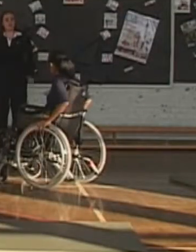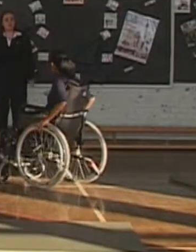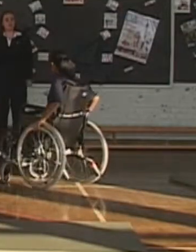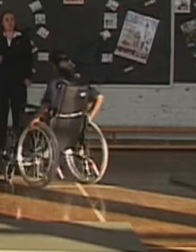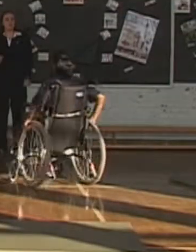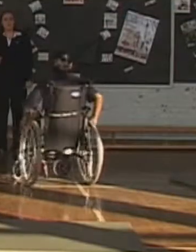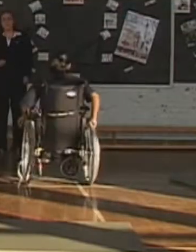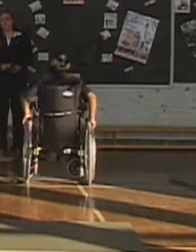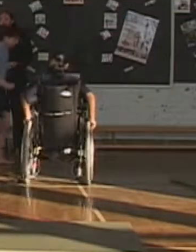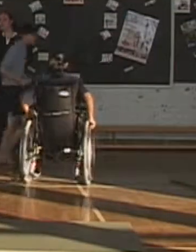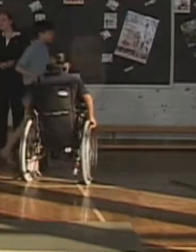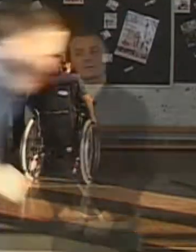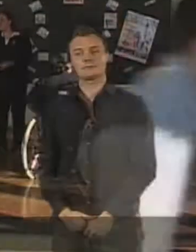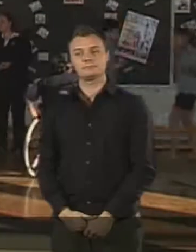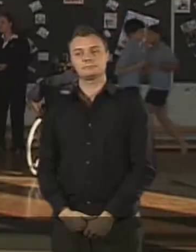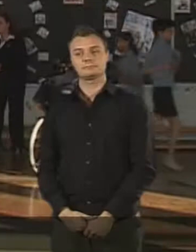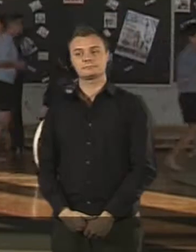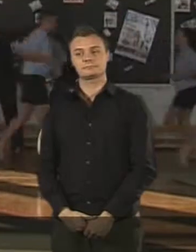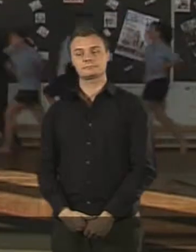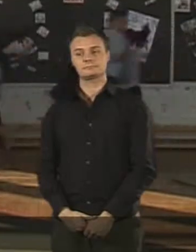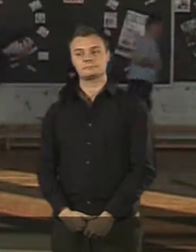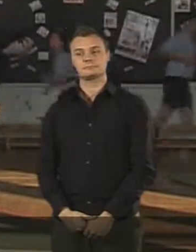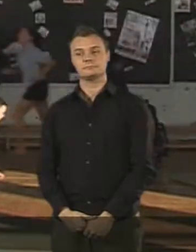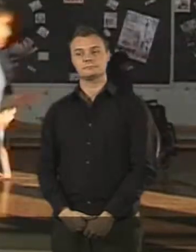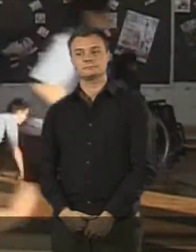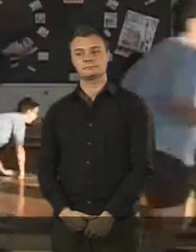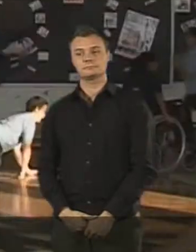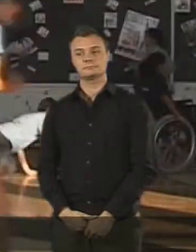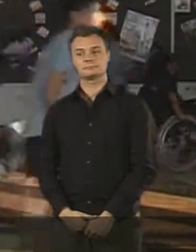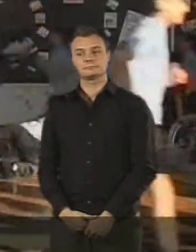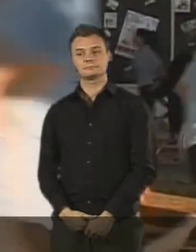go jogging around the room. Avoid the marks, don't go too quickly.